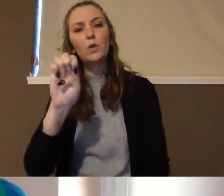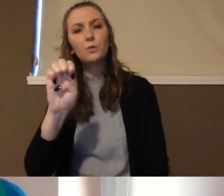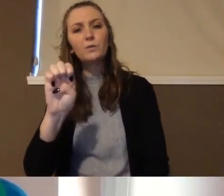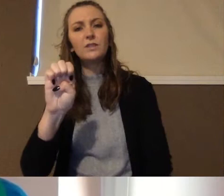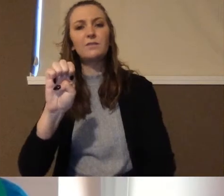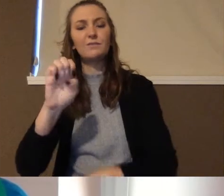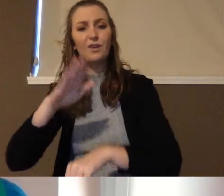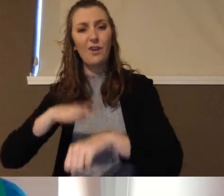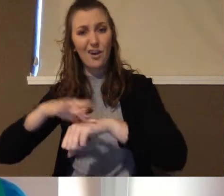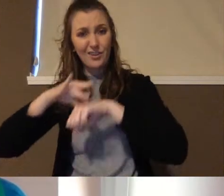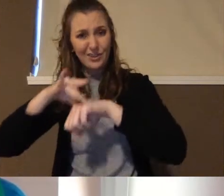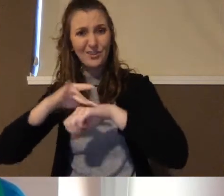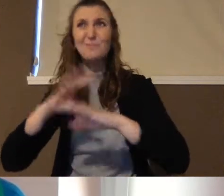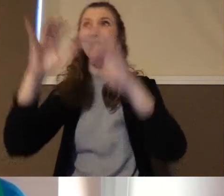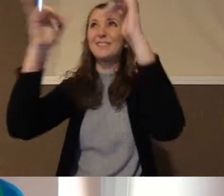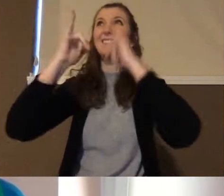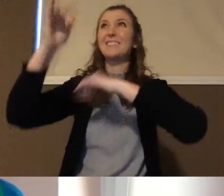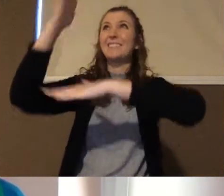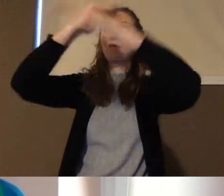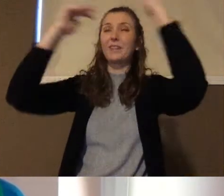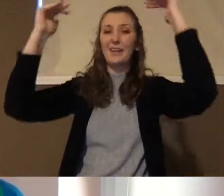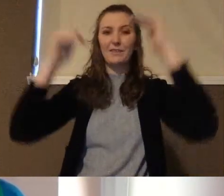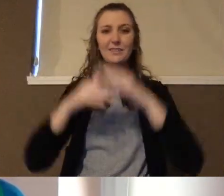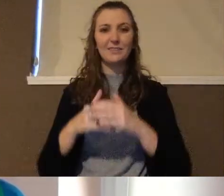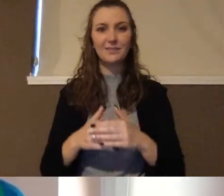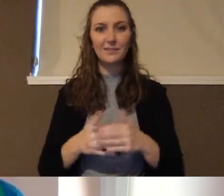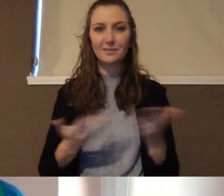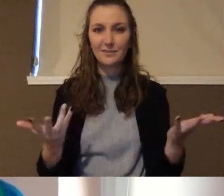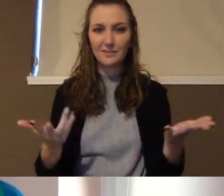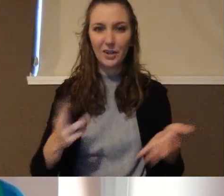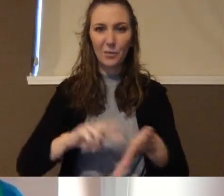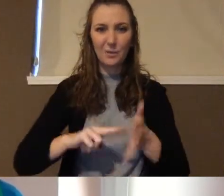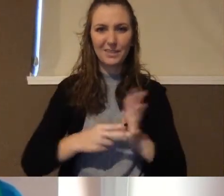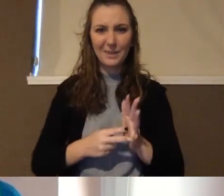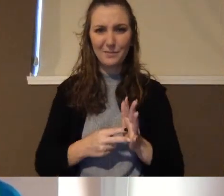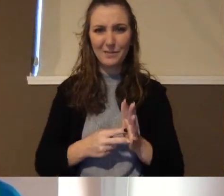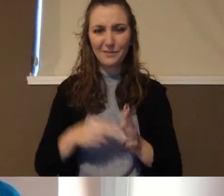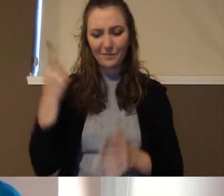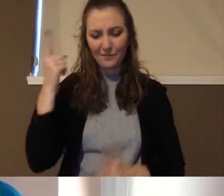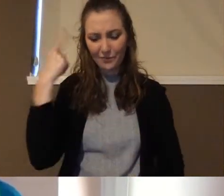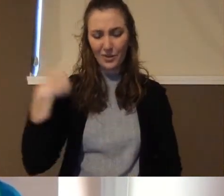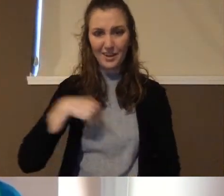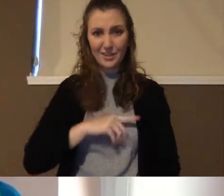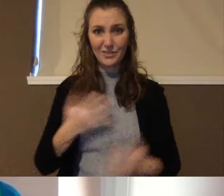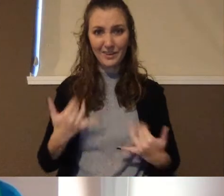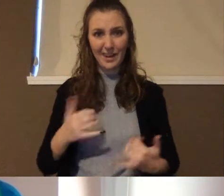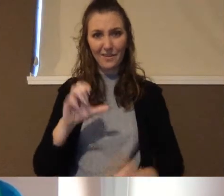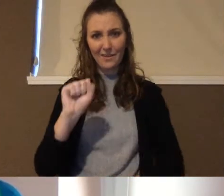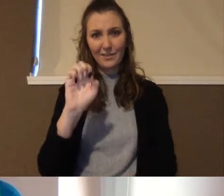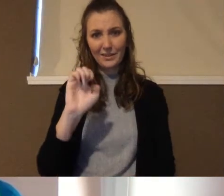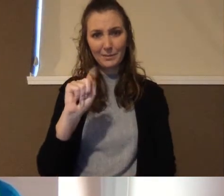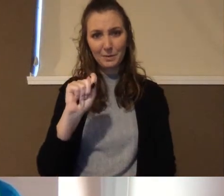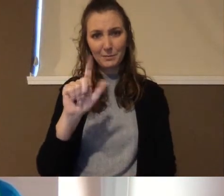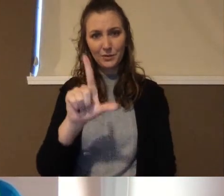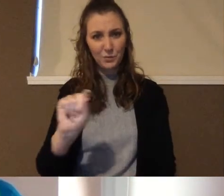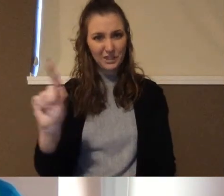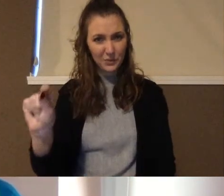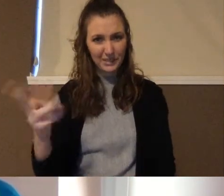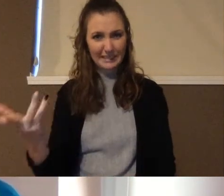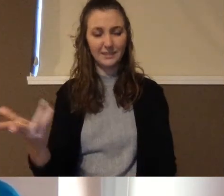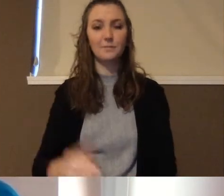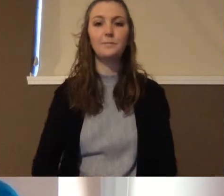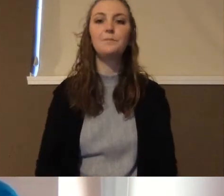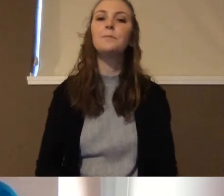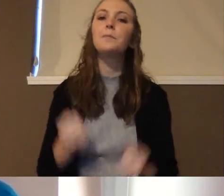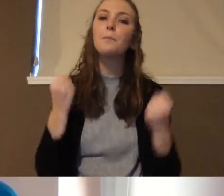in heaven, and whatever you declare loosed on earth will be loosed in heaven"? And what does